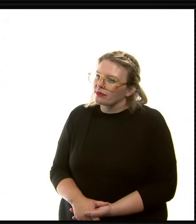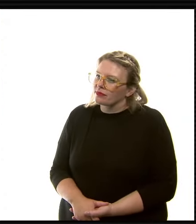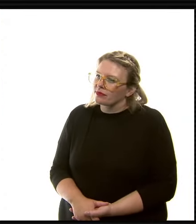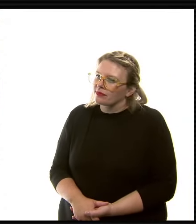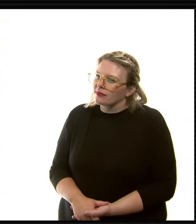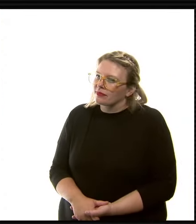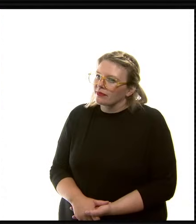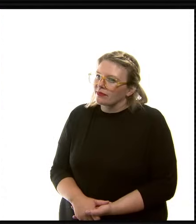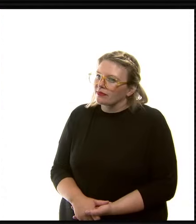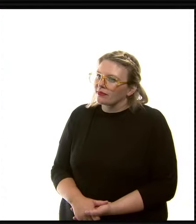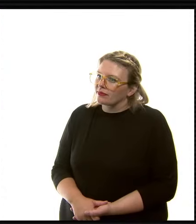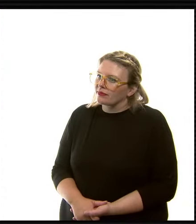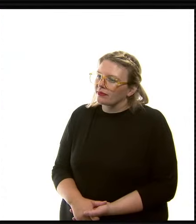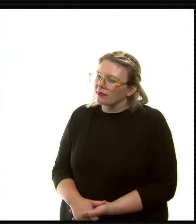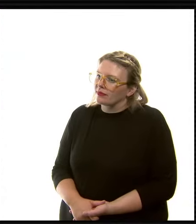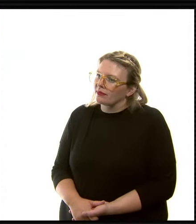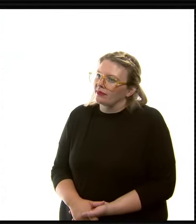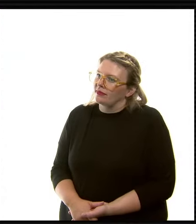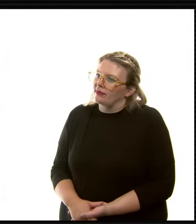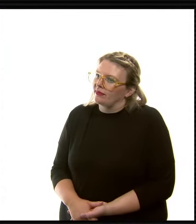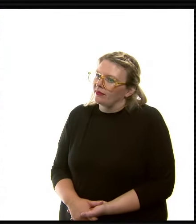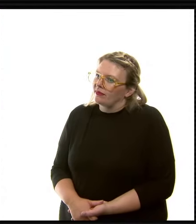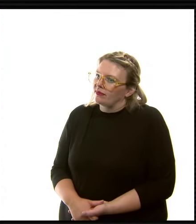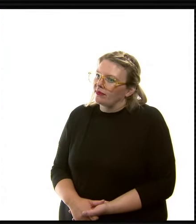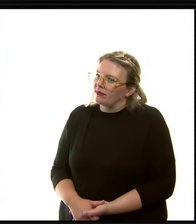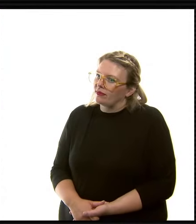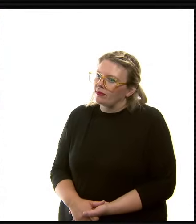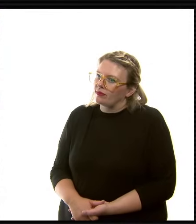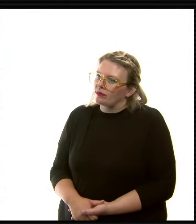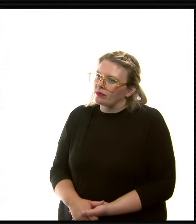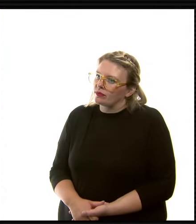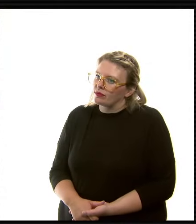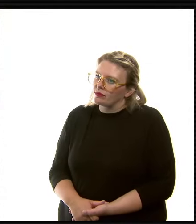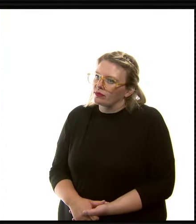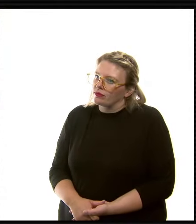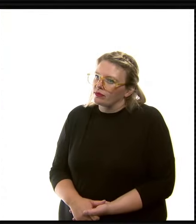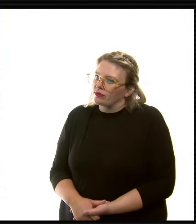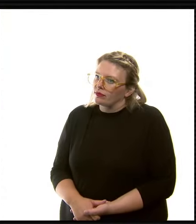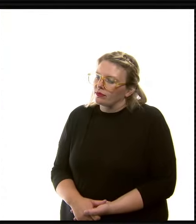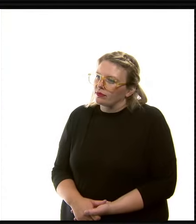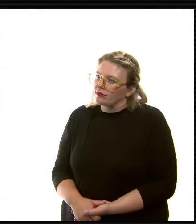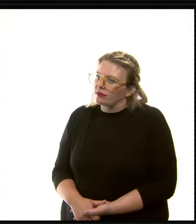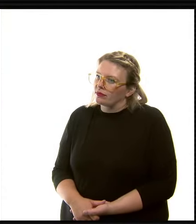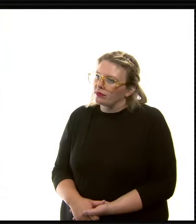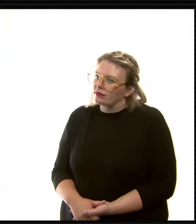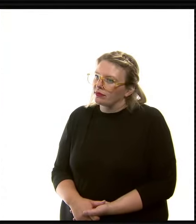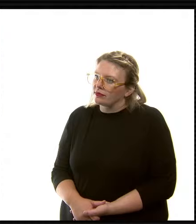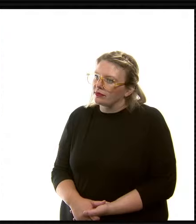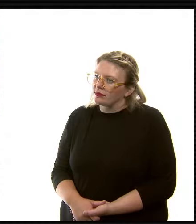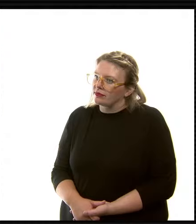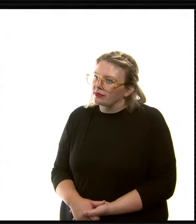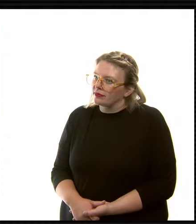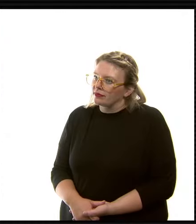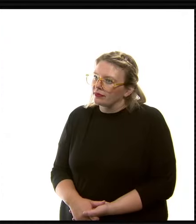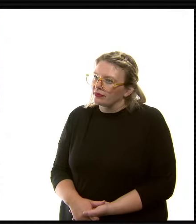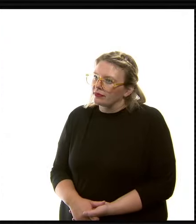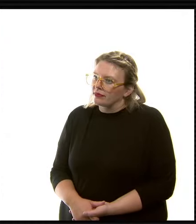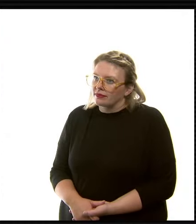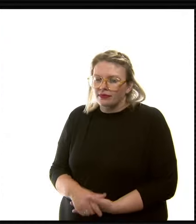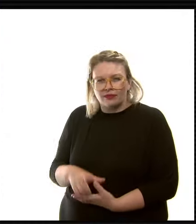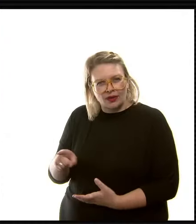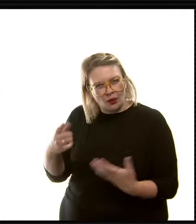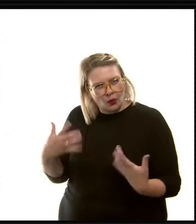Look at that. These new sets are fantastic. Oh my gosh, isn't this model from the Bad Batch? You're right.